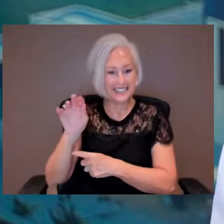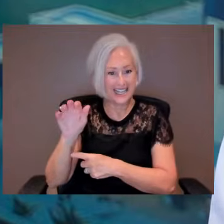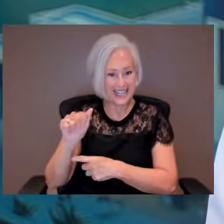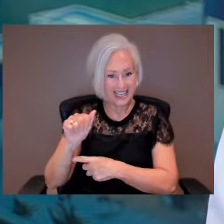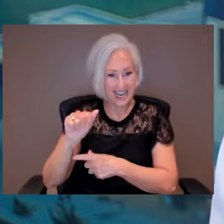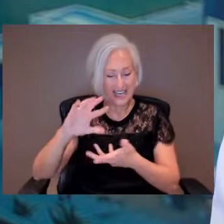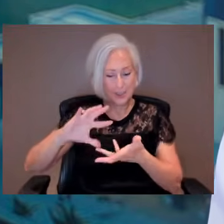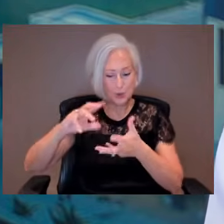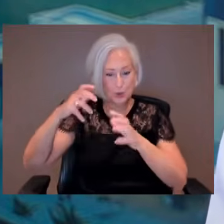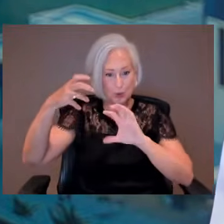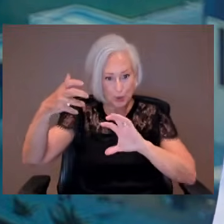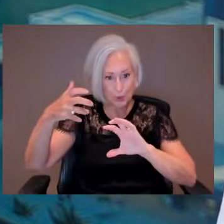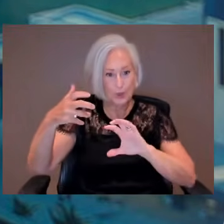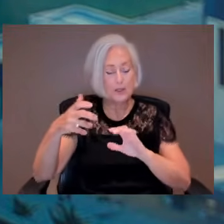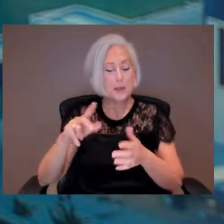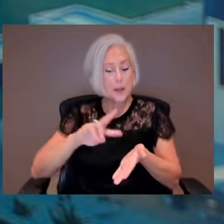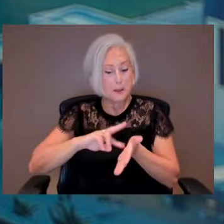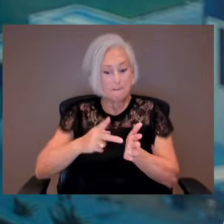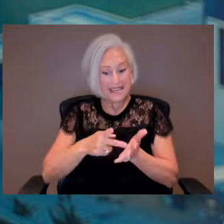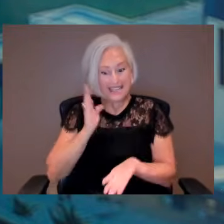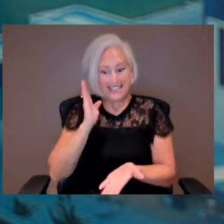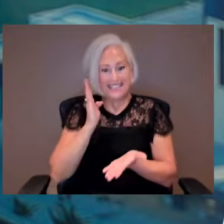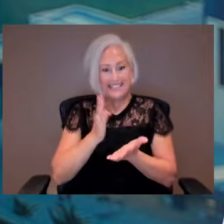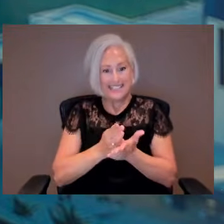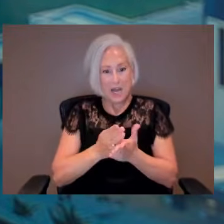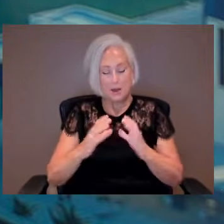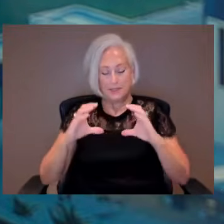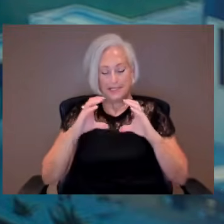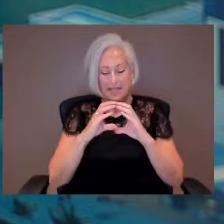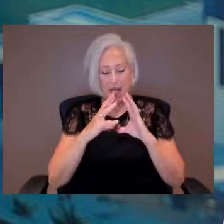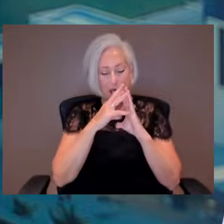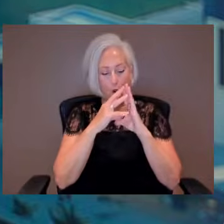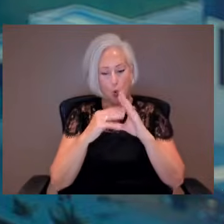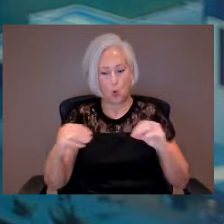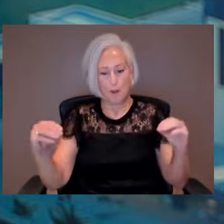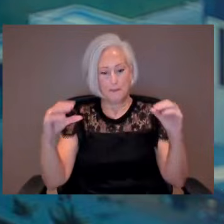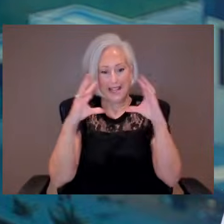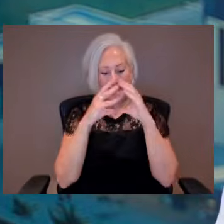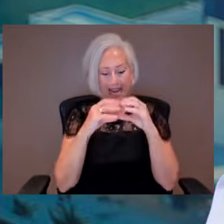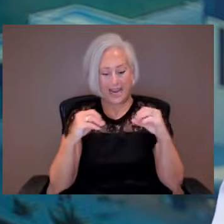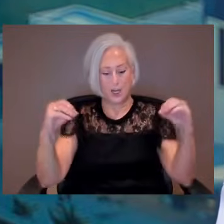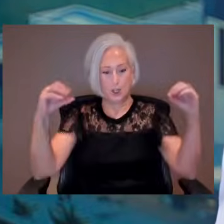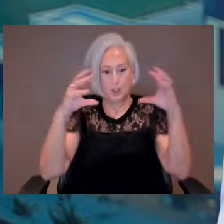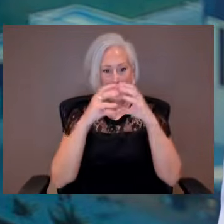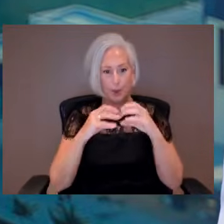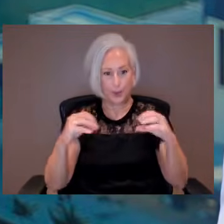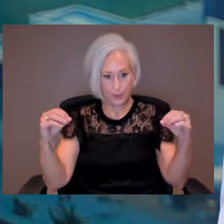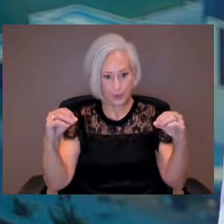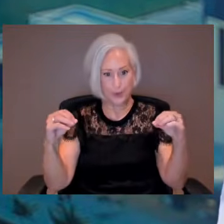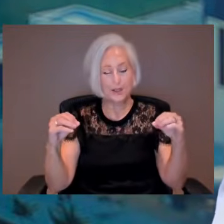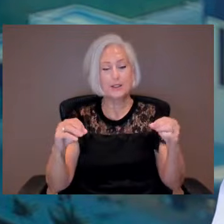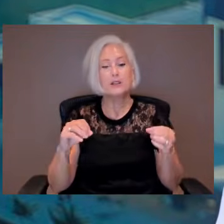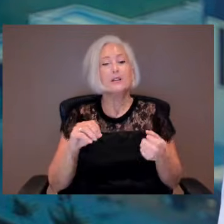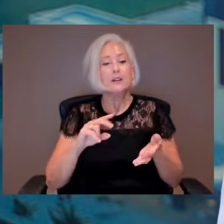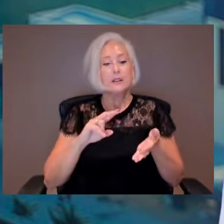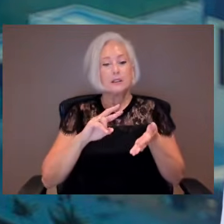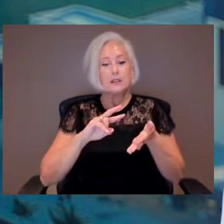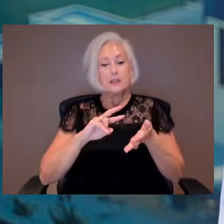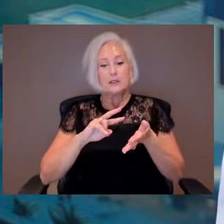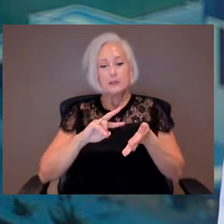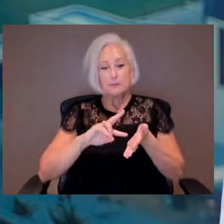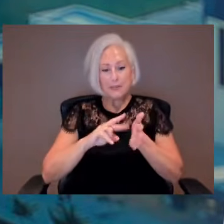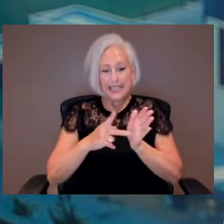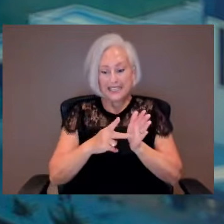cell replication by, sometimes chemotherapy molecules get inserted into DNA so that when they try to replicate, they break,